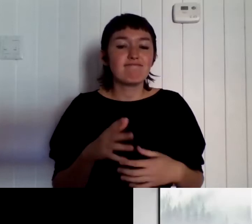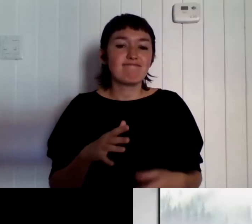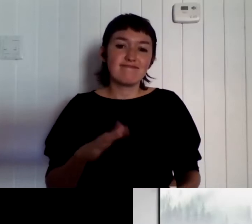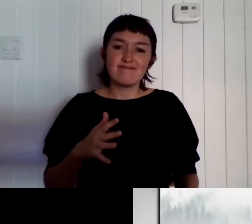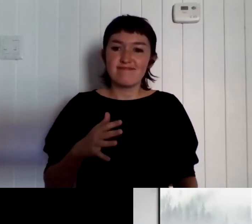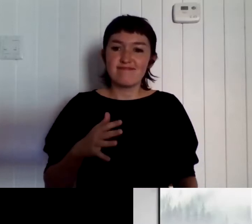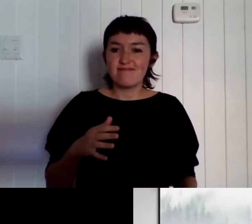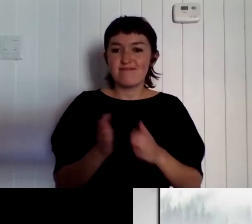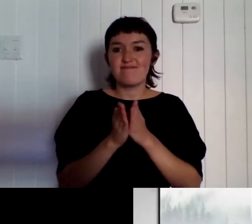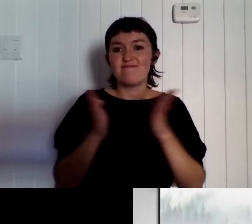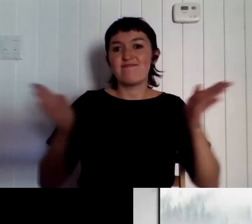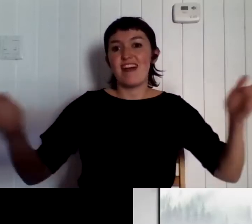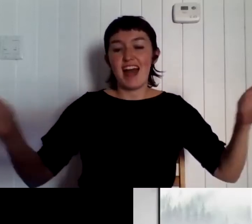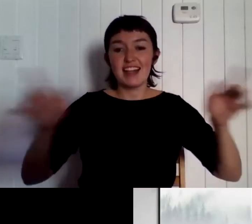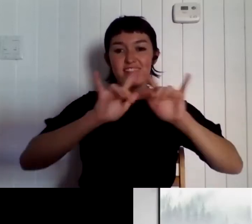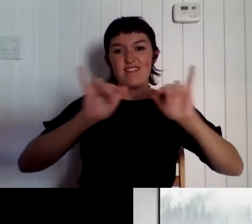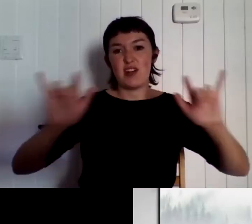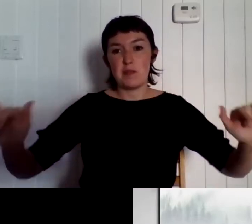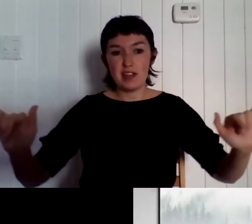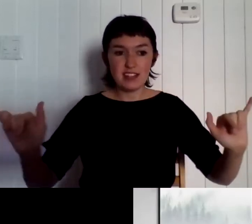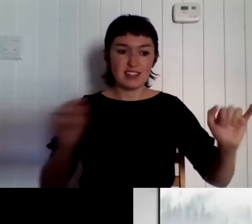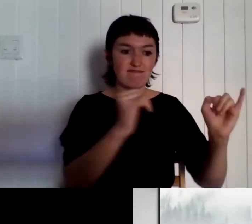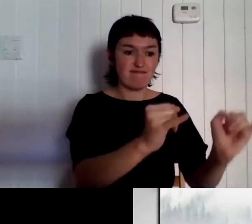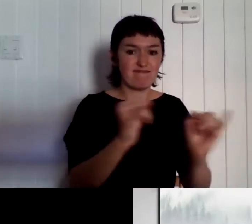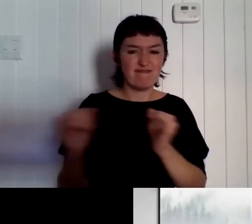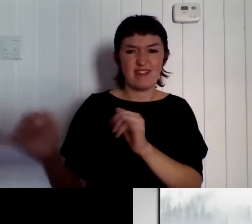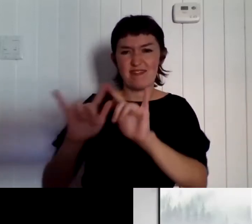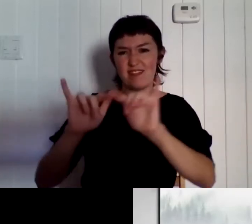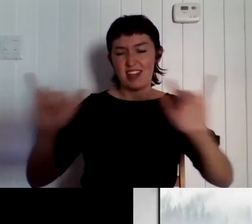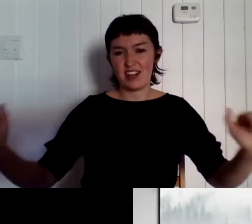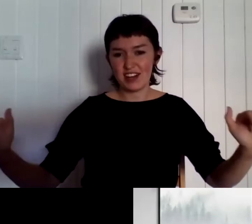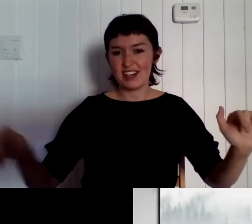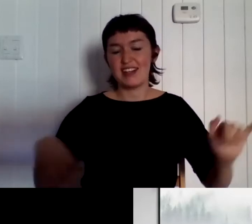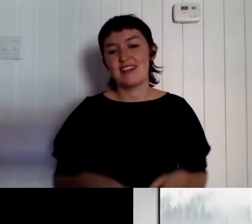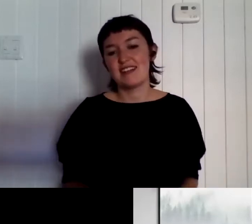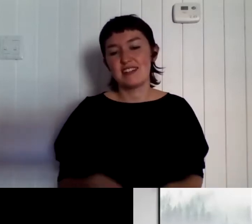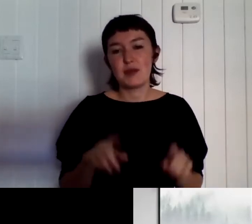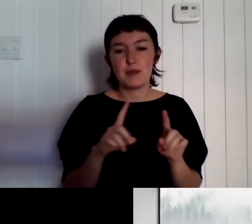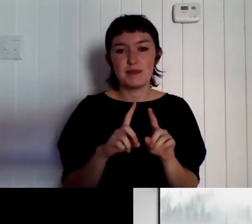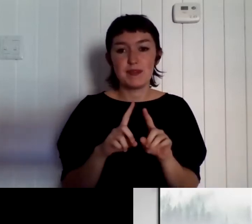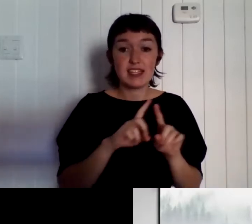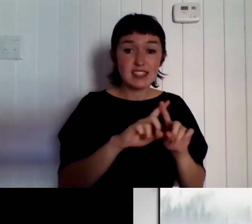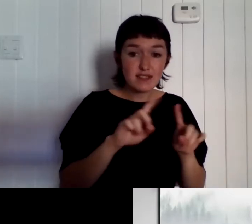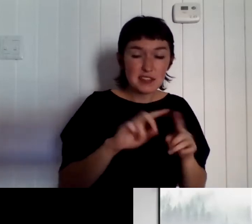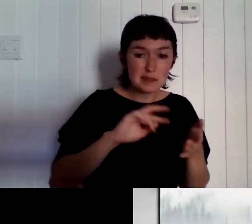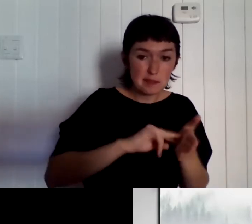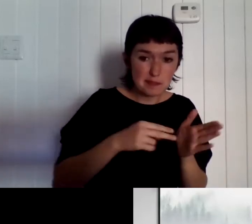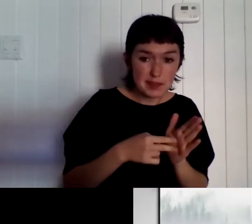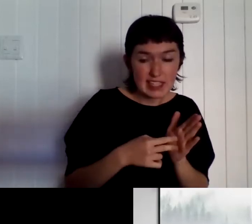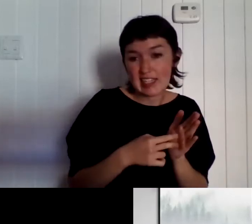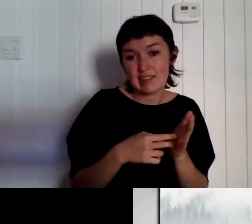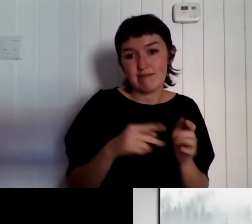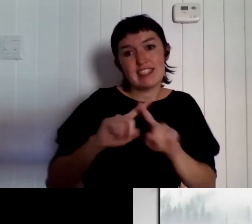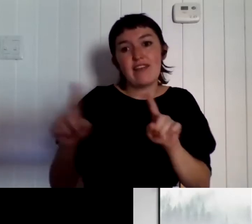variability that there is from individual to individual and what differences mean for different people. So the thing that comes to mind